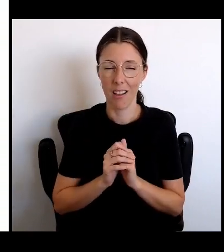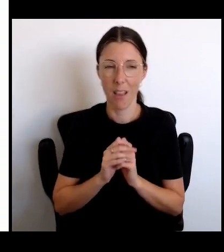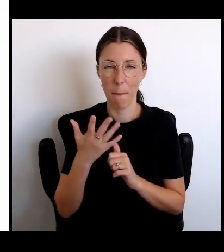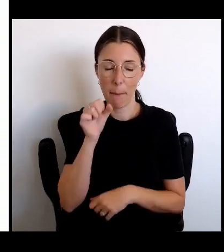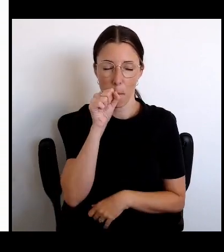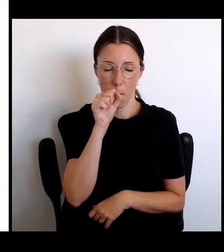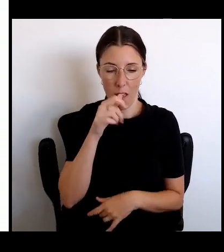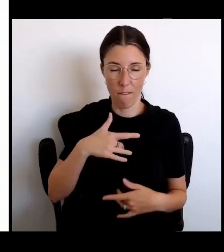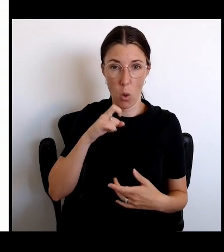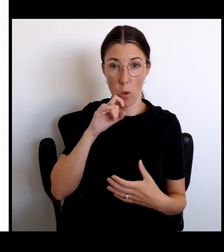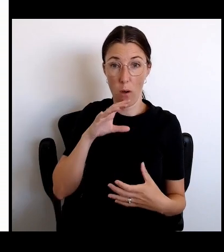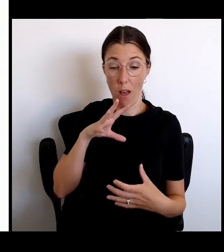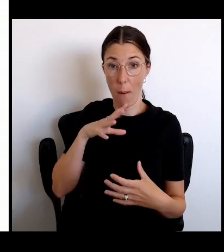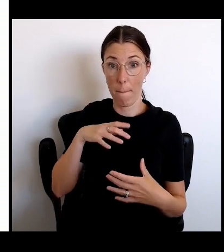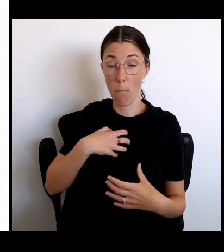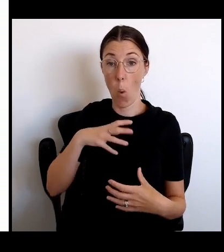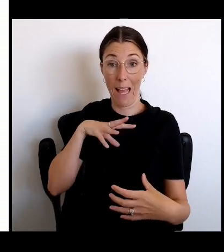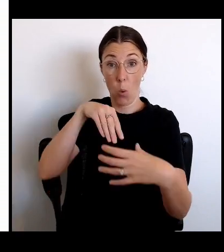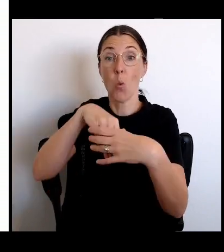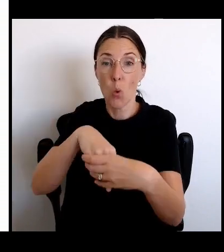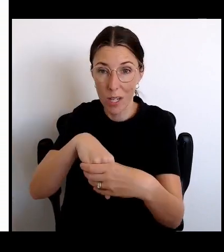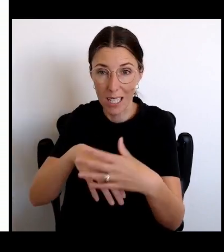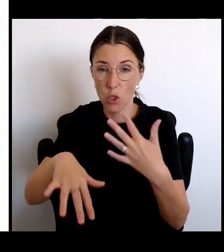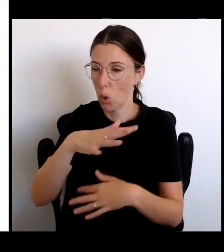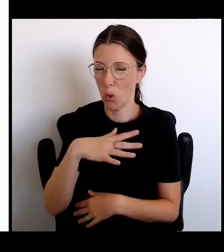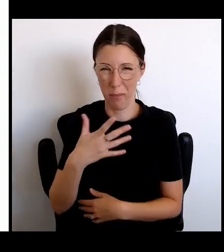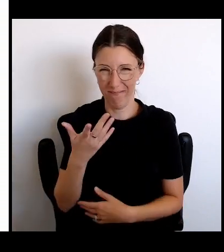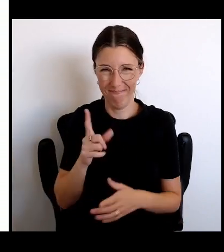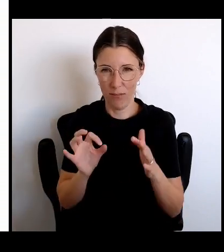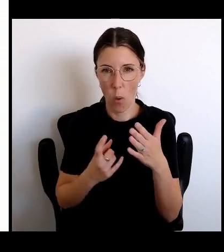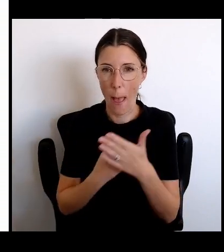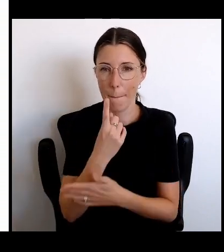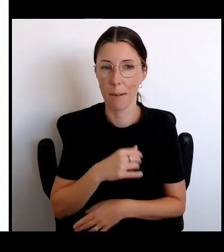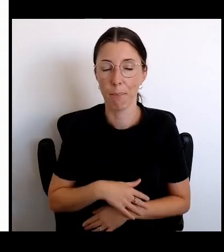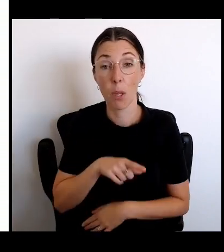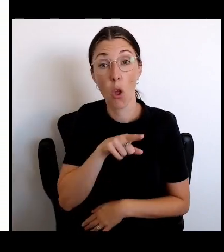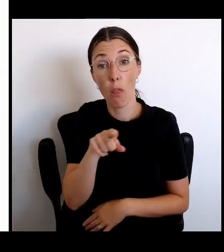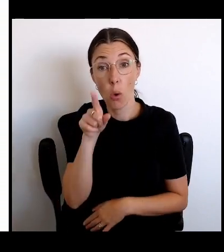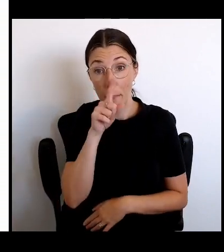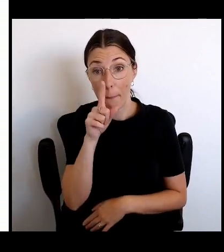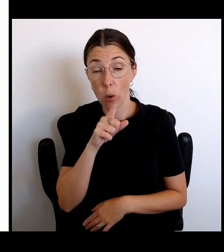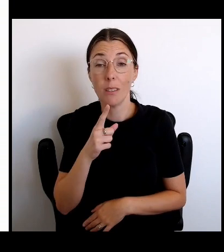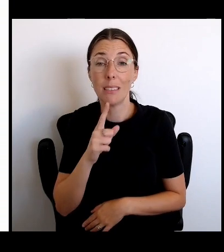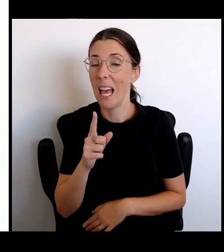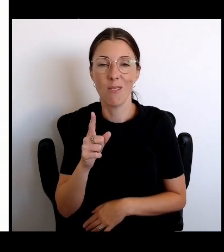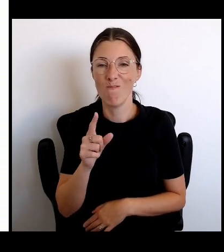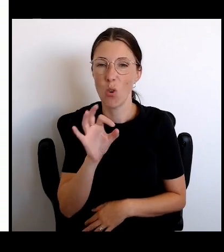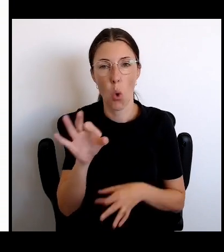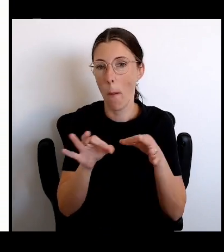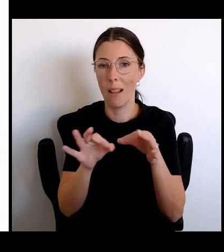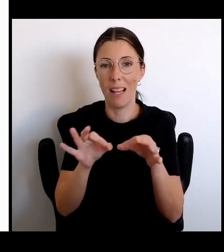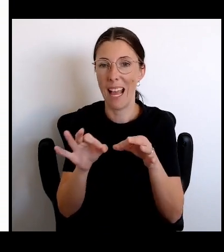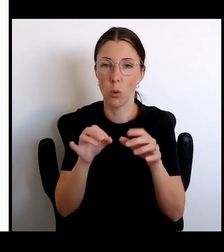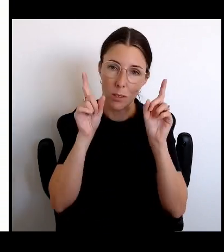social settings. And they say that they don't plan to go back to vaping in the future. So we would count